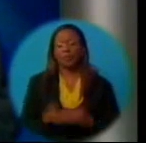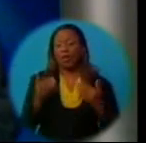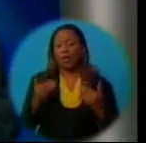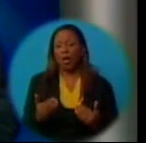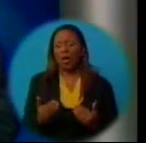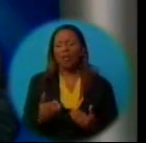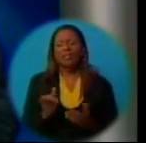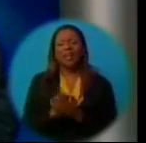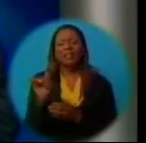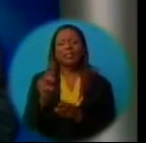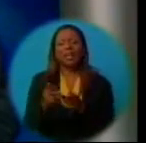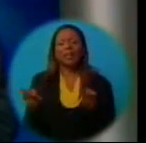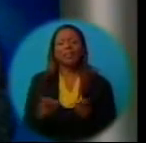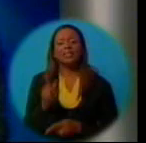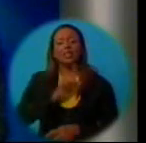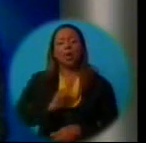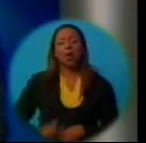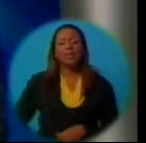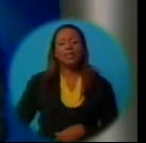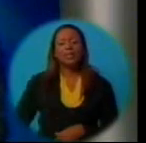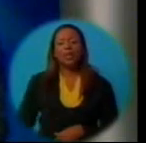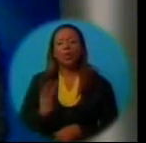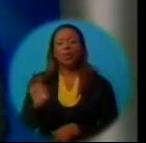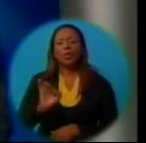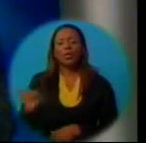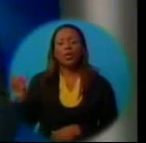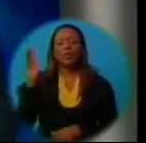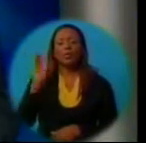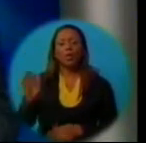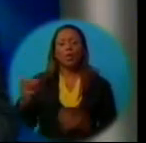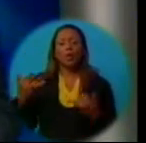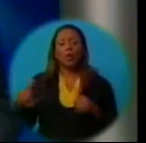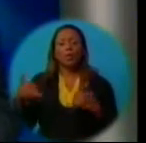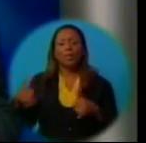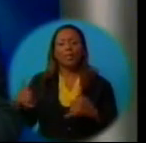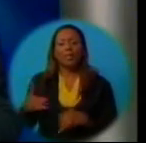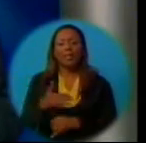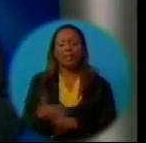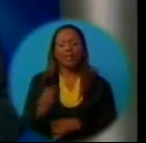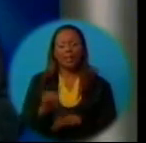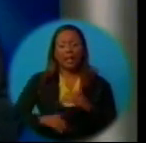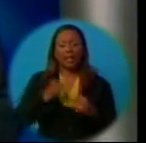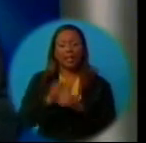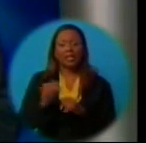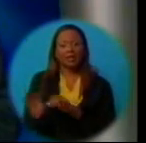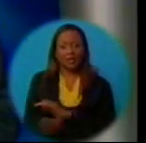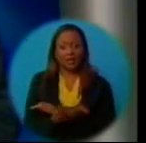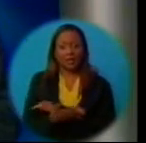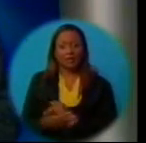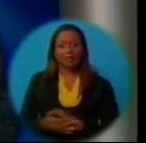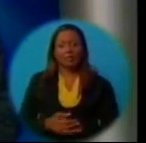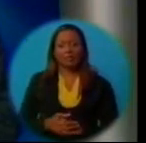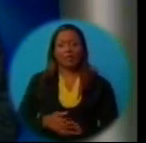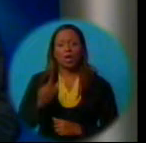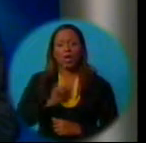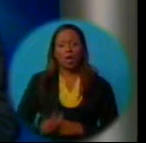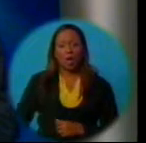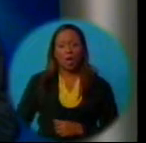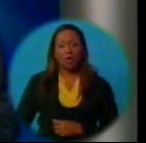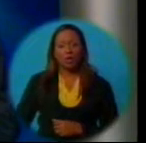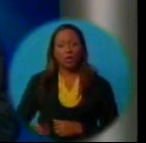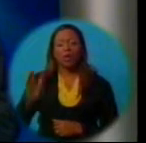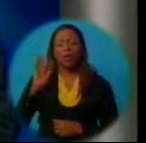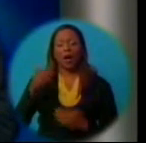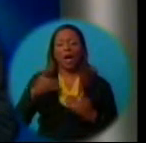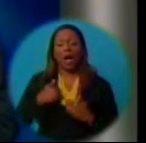in a turn of events, the West Indies will be playing at what is widely considered to be the Mecca of international cricket. Lords has been